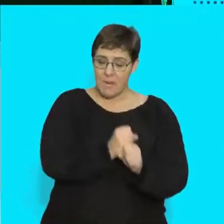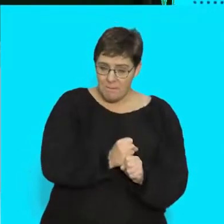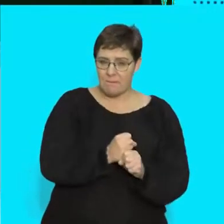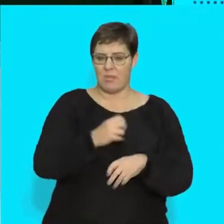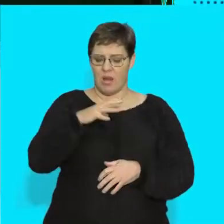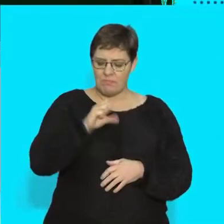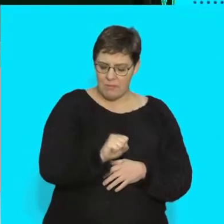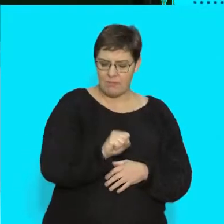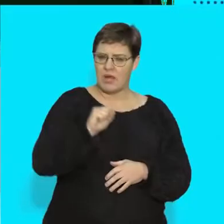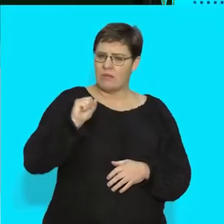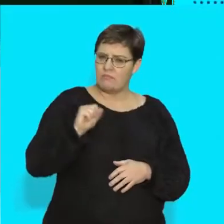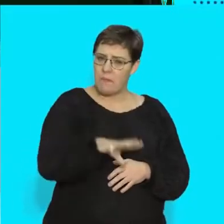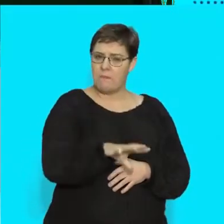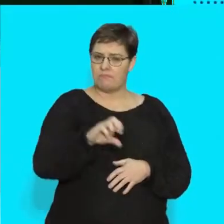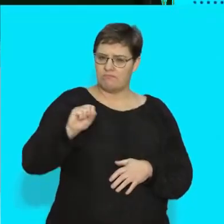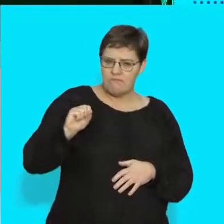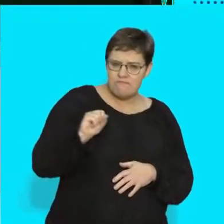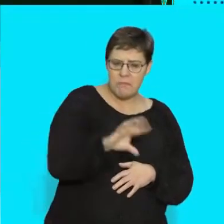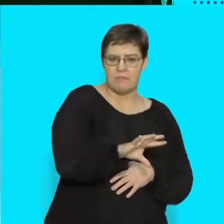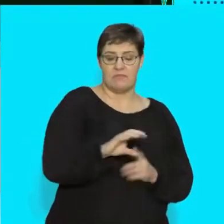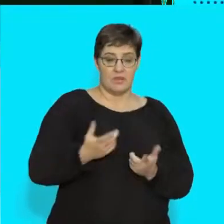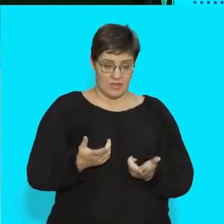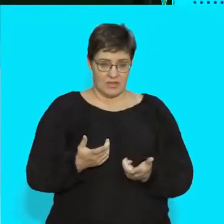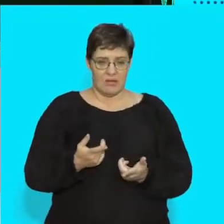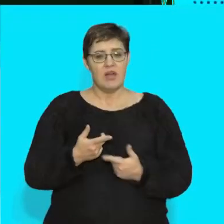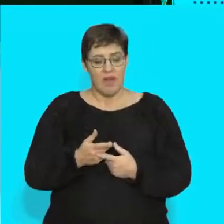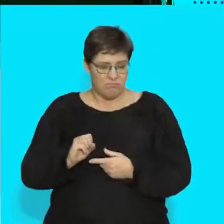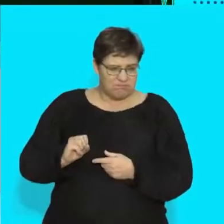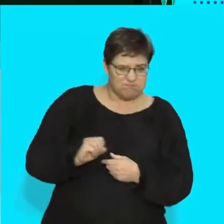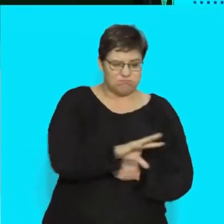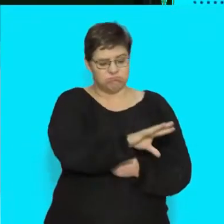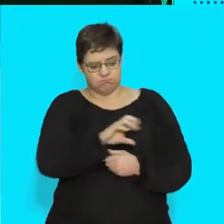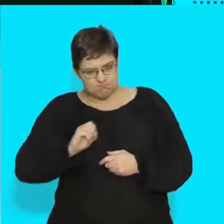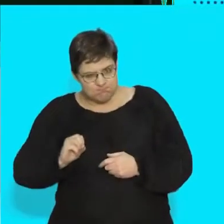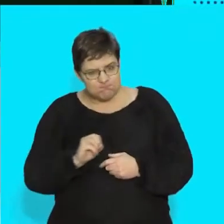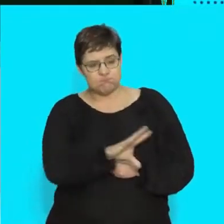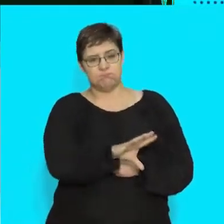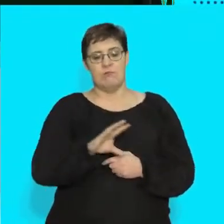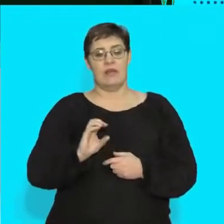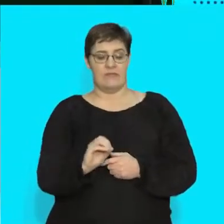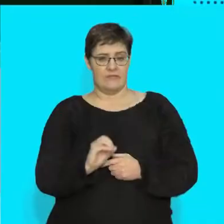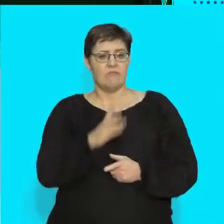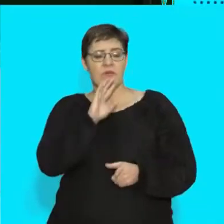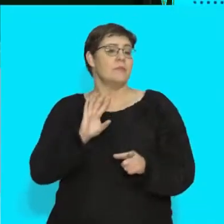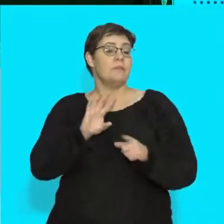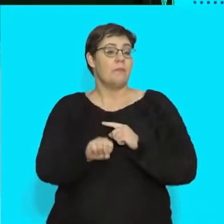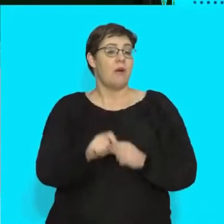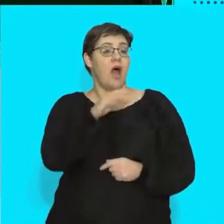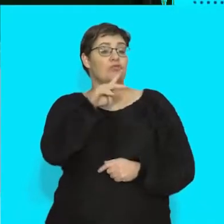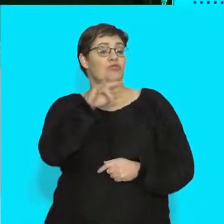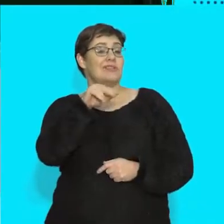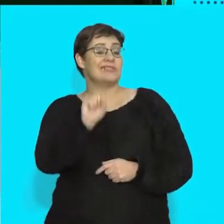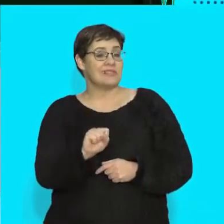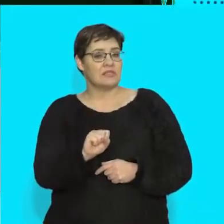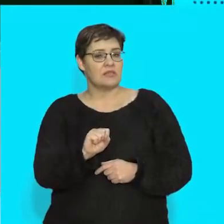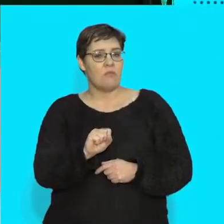Pump. So my arteries are really, they're pumping the blood. And you'll very often find that my arteries